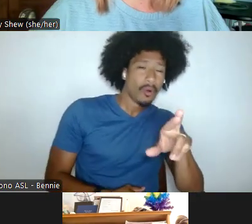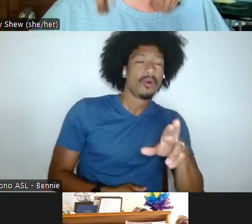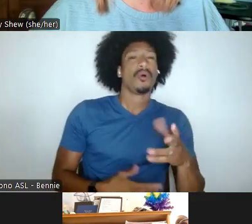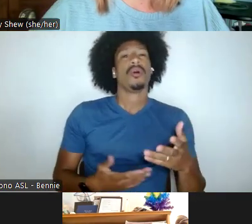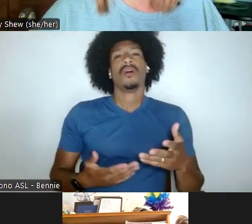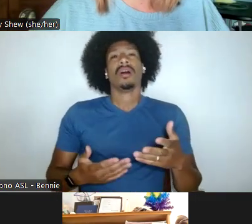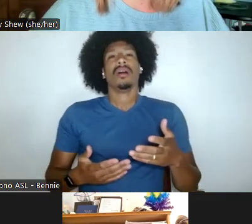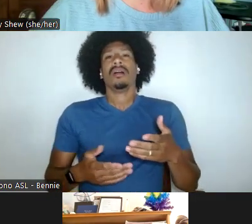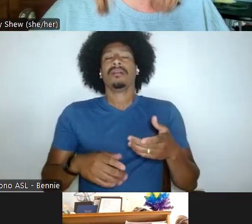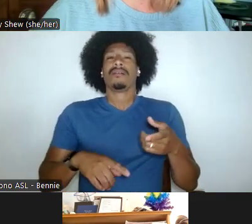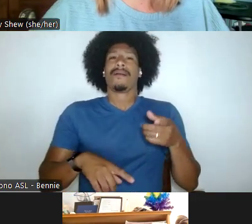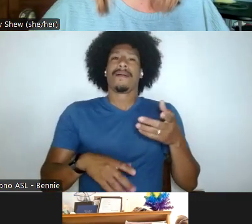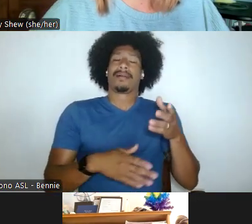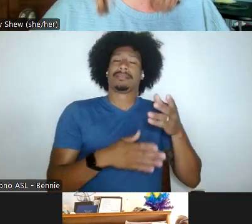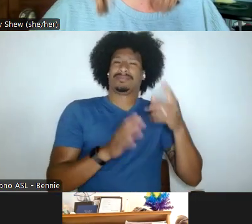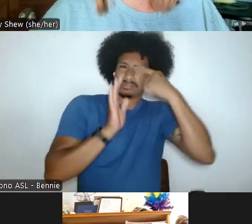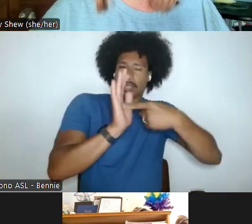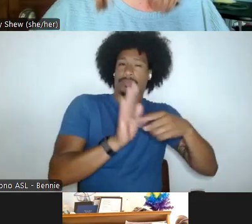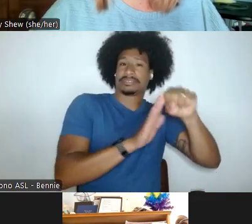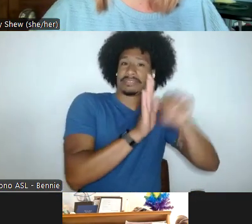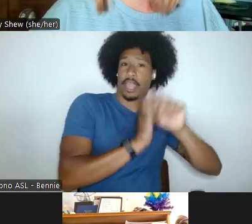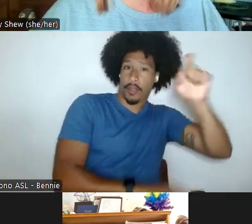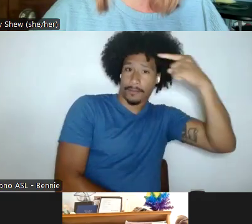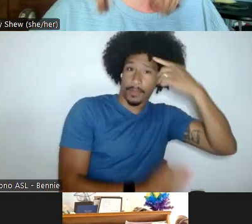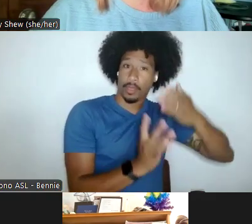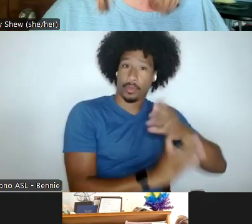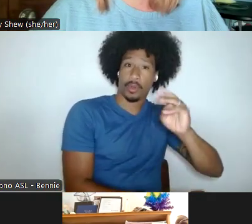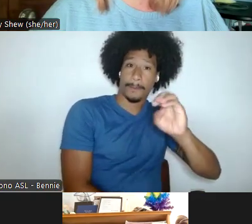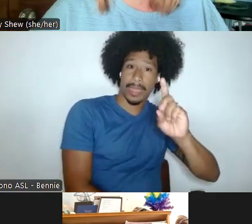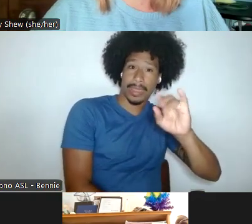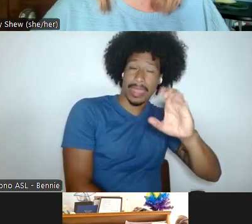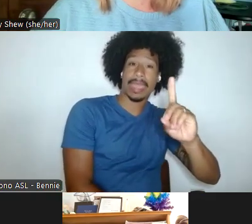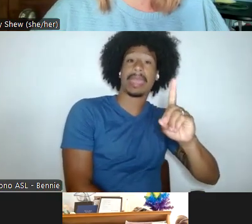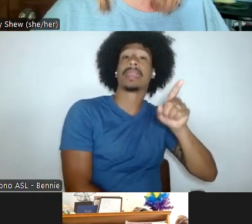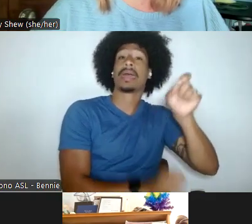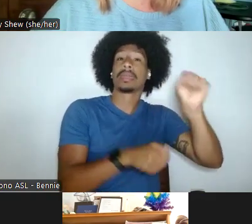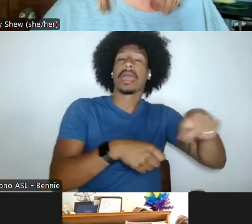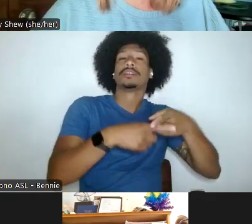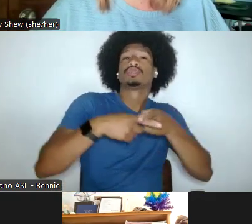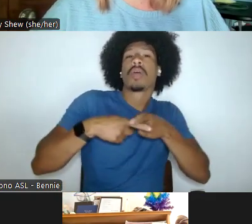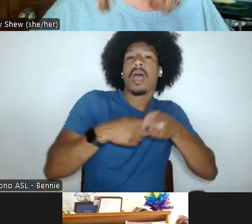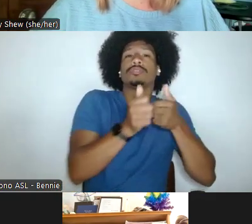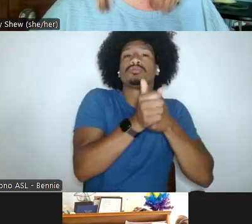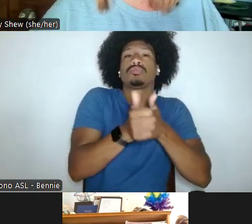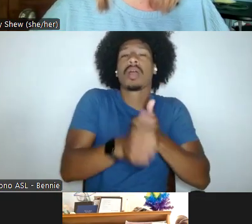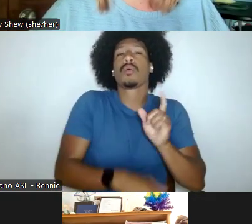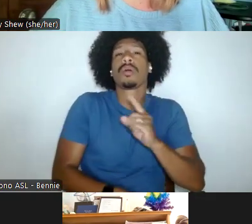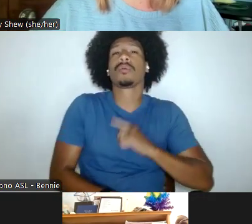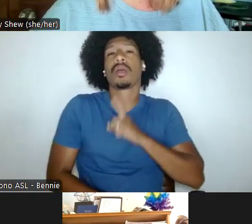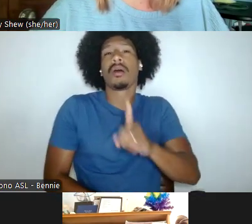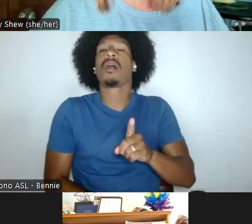say, state governments through Medicaid to actually like track disabled people's movements in a way that we would find a